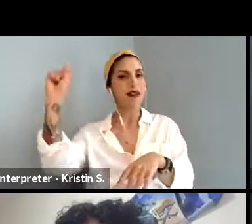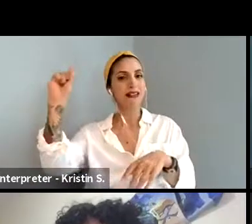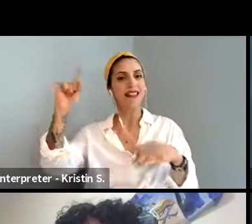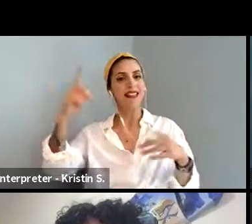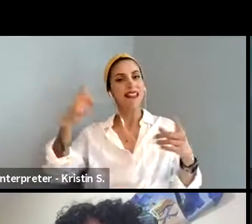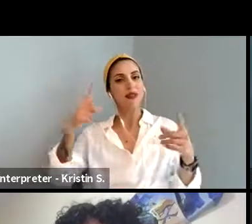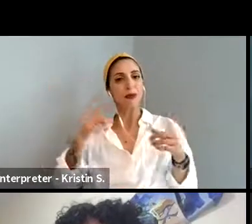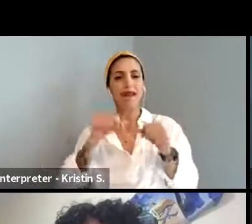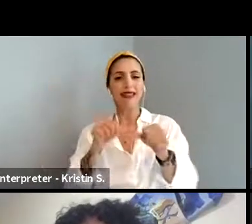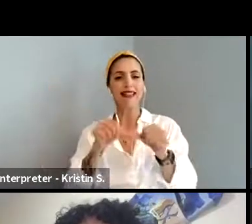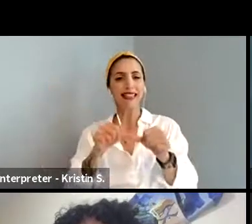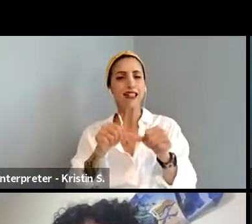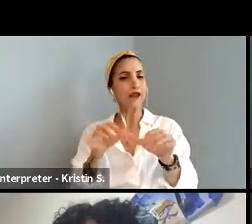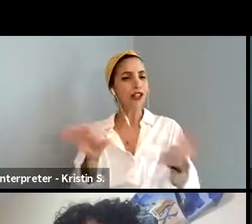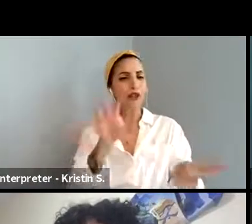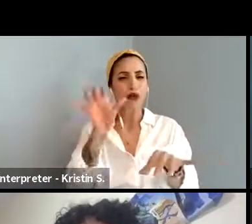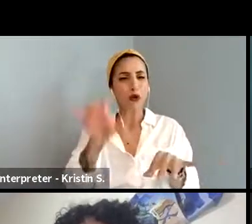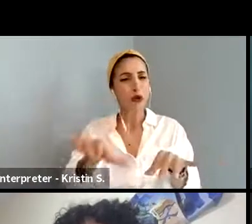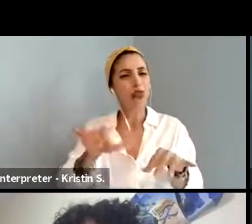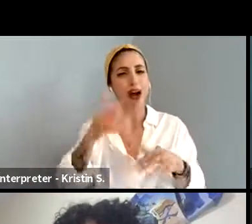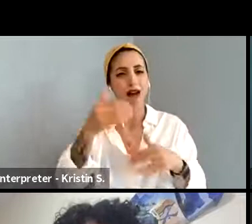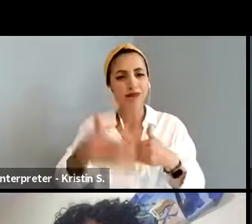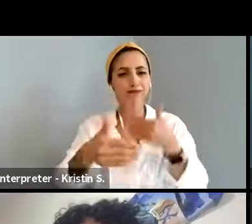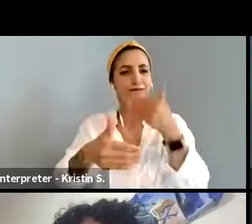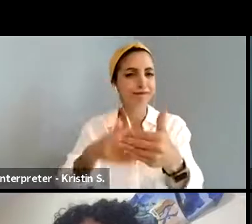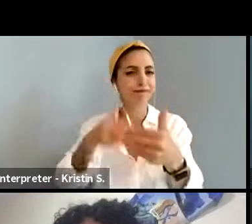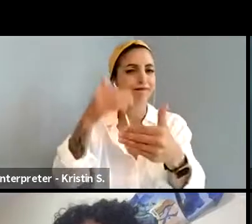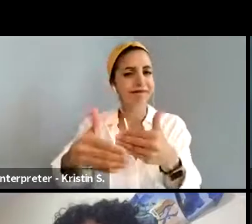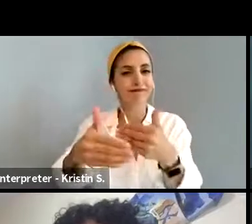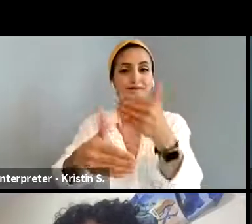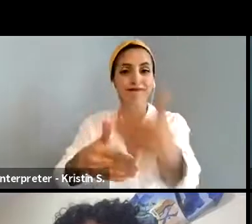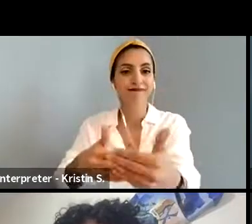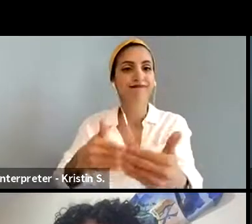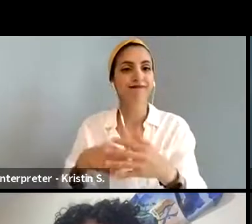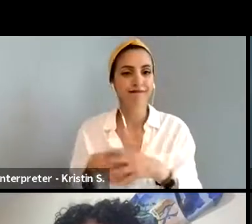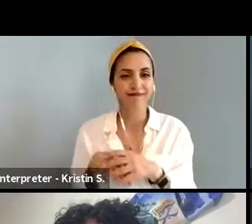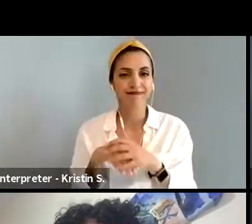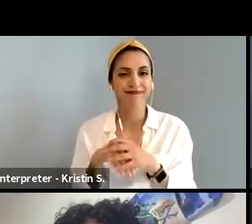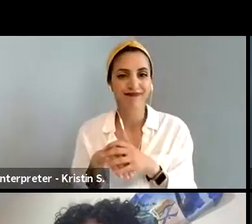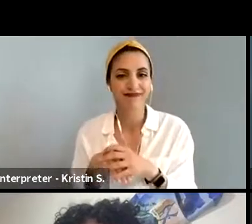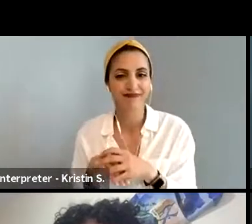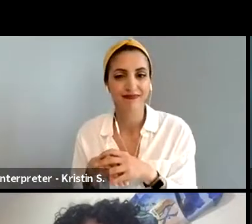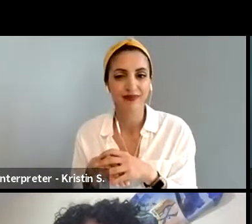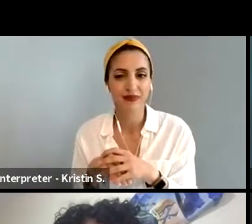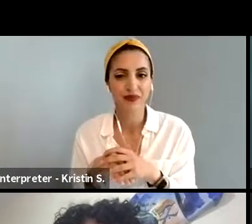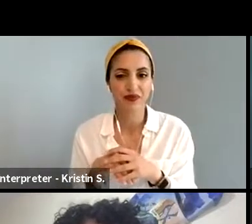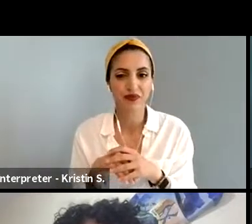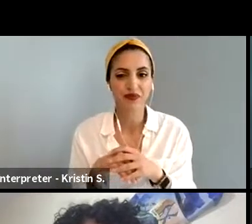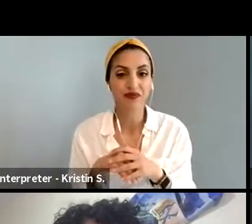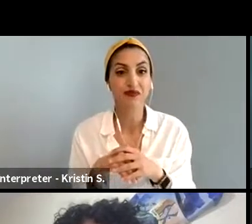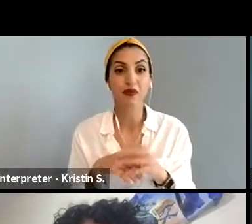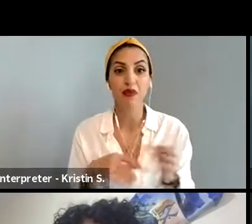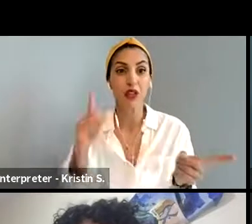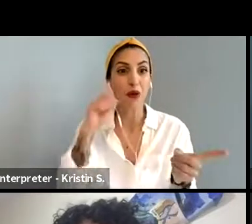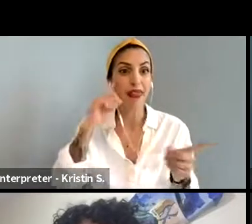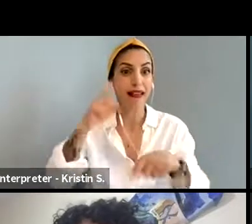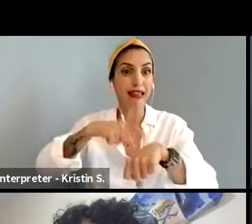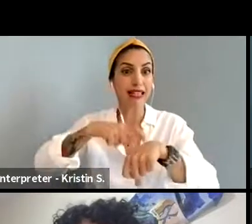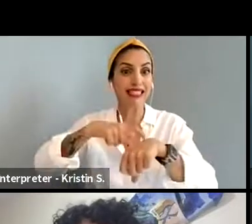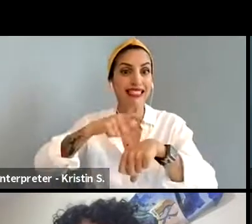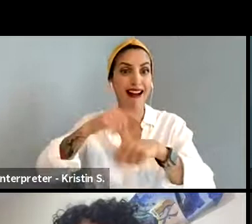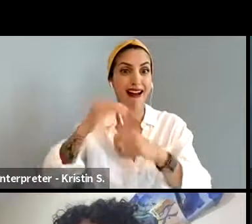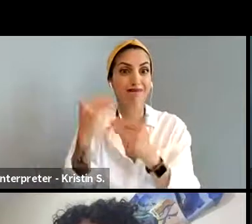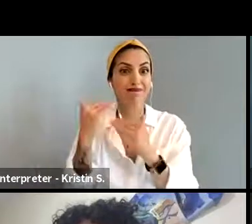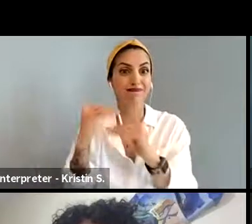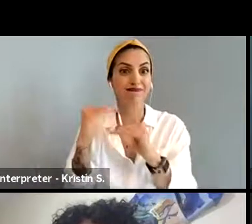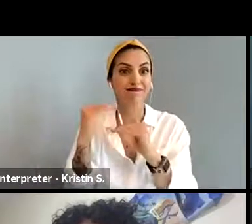build movements. So the next iteration of that to come. And I think we're at time.